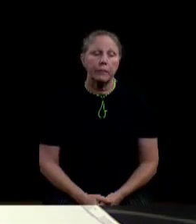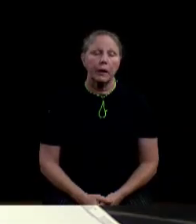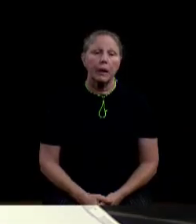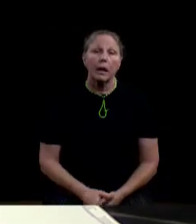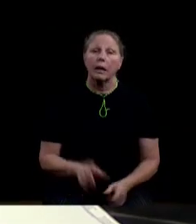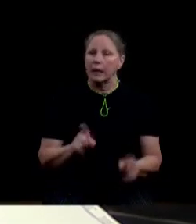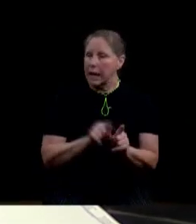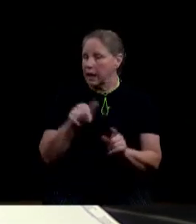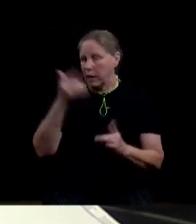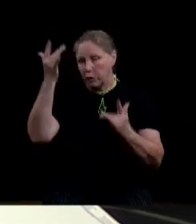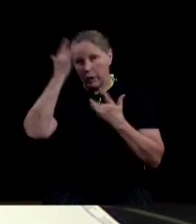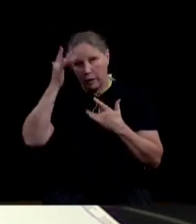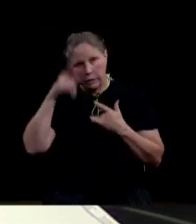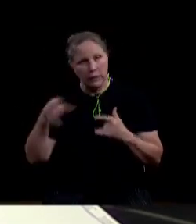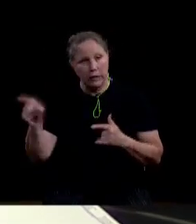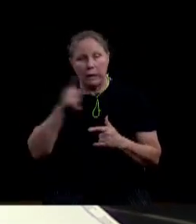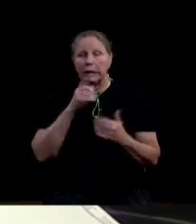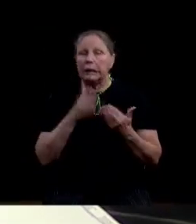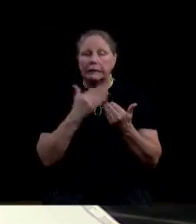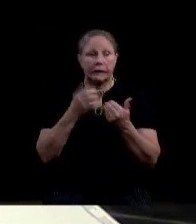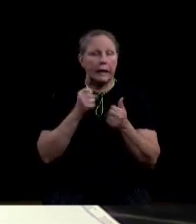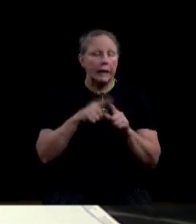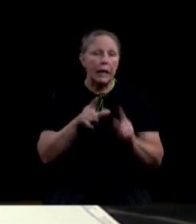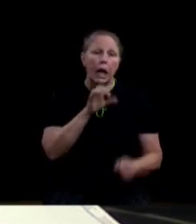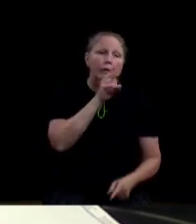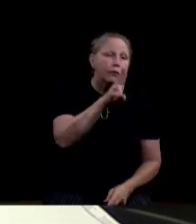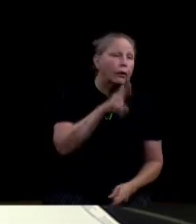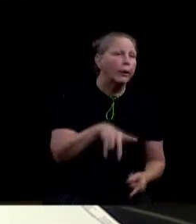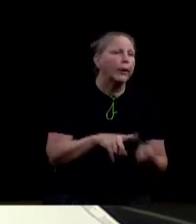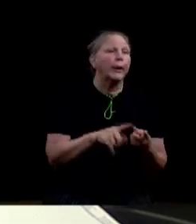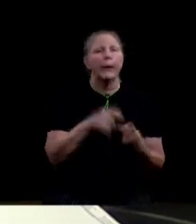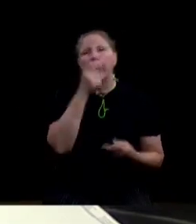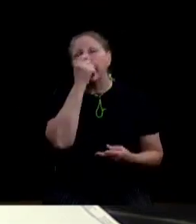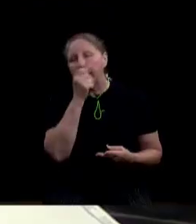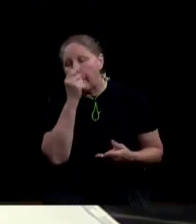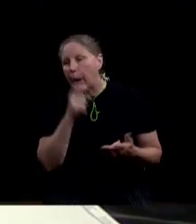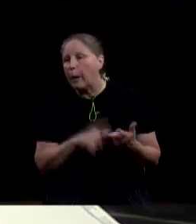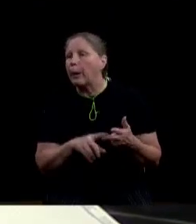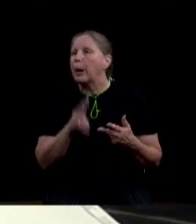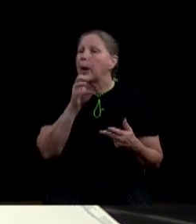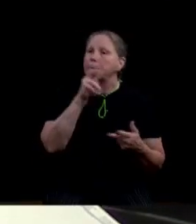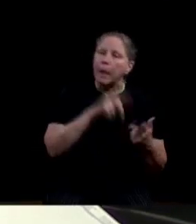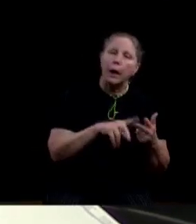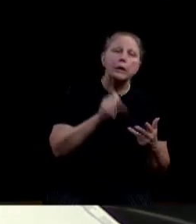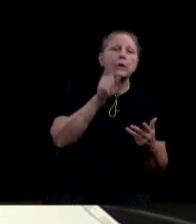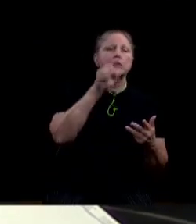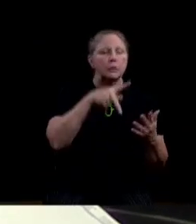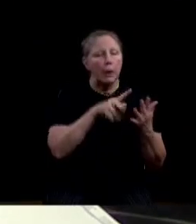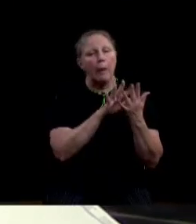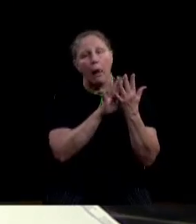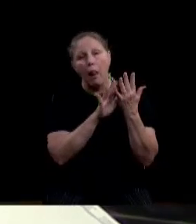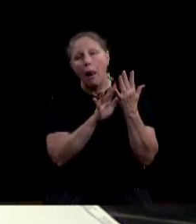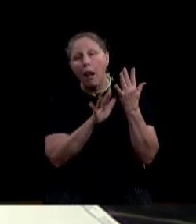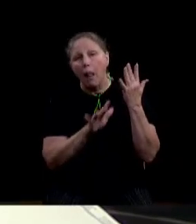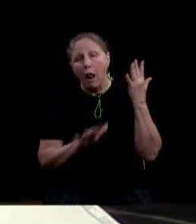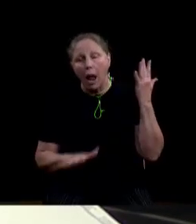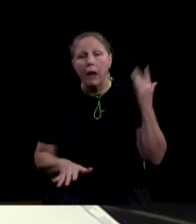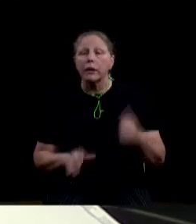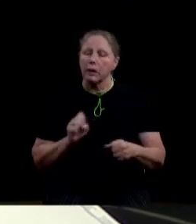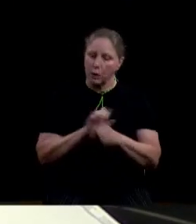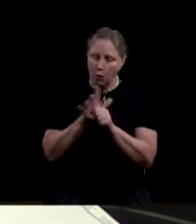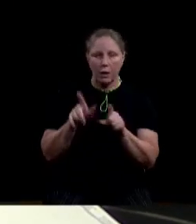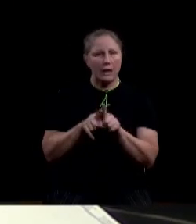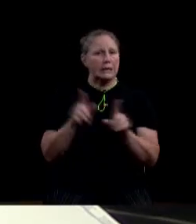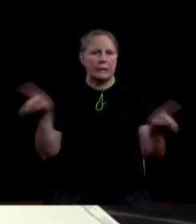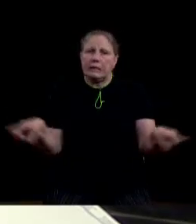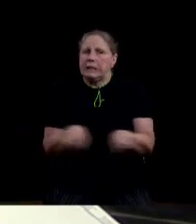as the flu, common cold, mono, strep throat, etc., coronavirus is no different. I've listened to doctors and other